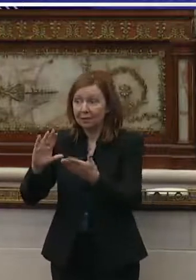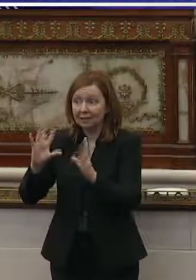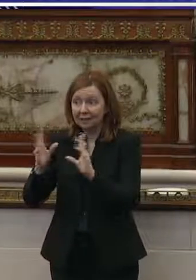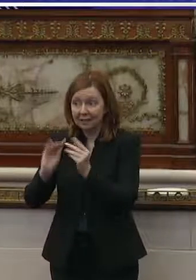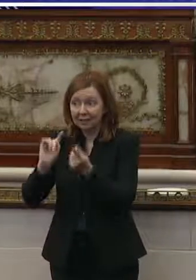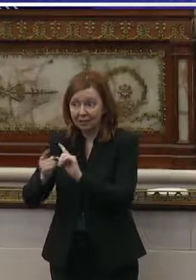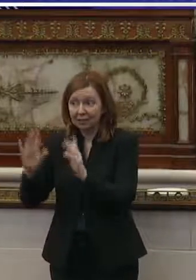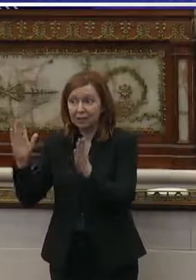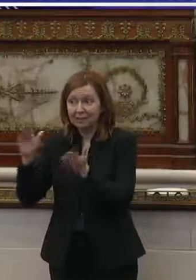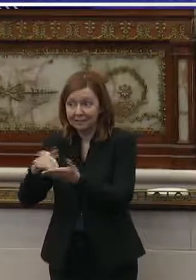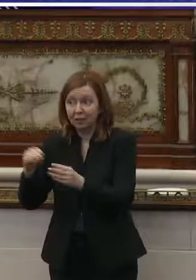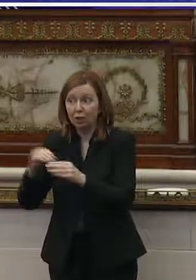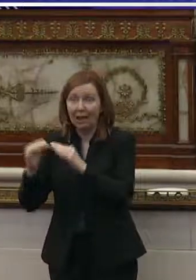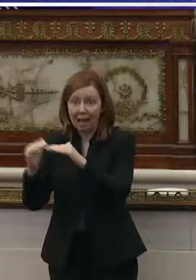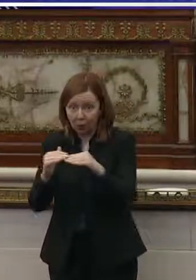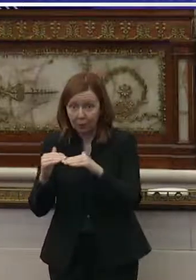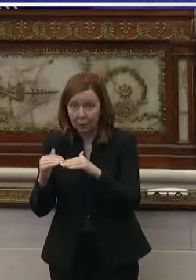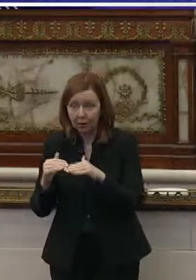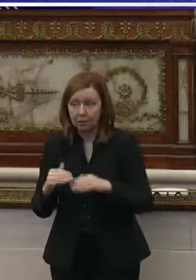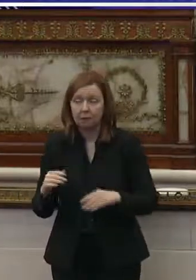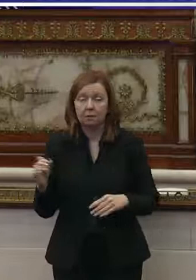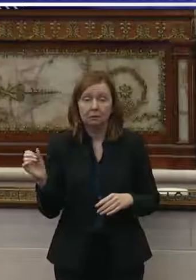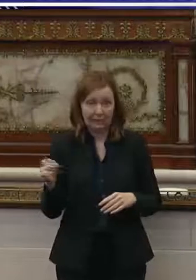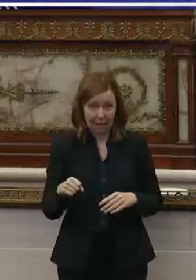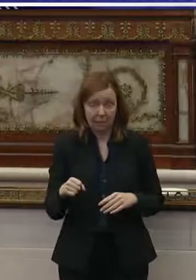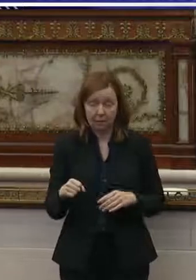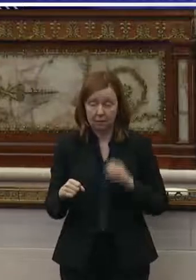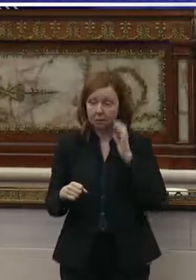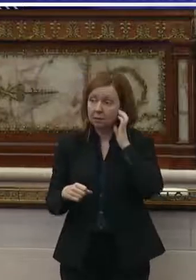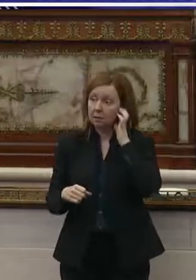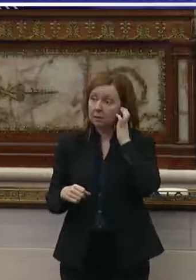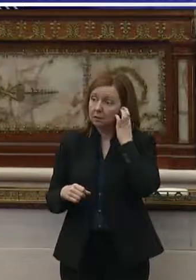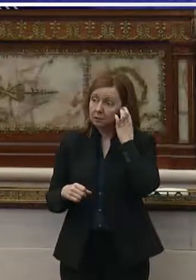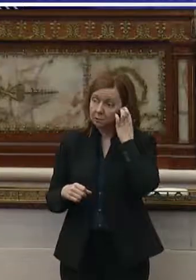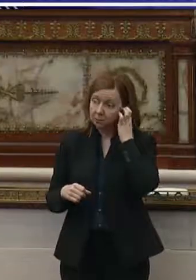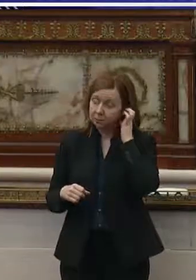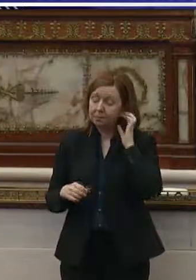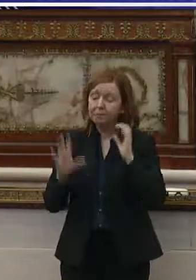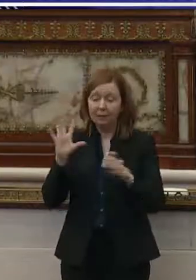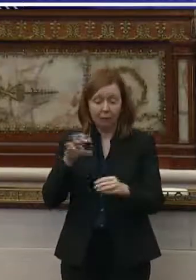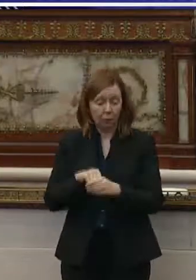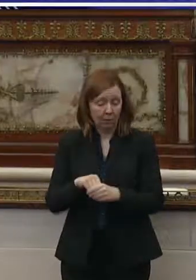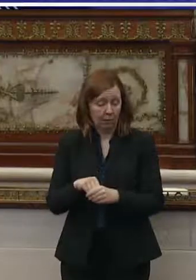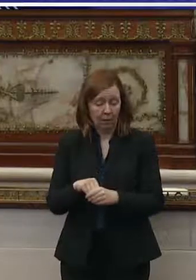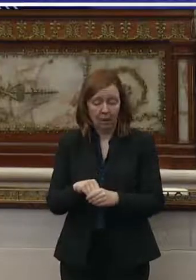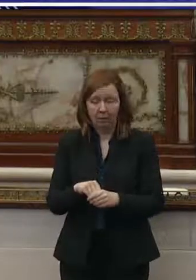equitable fashion? Yes. Now it's going to involve,